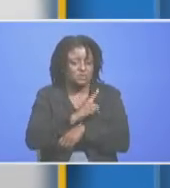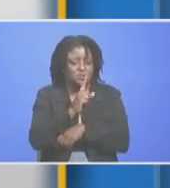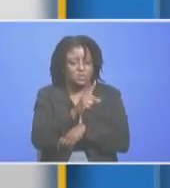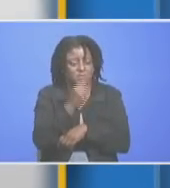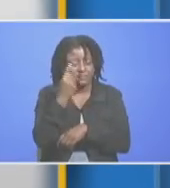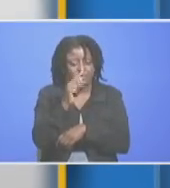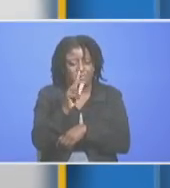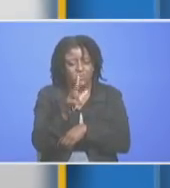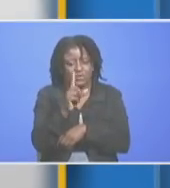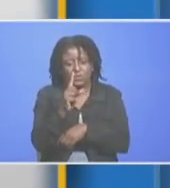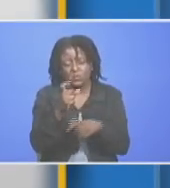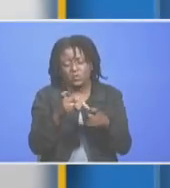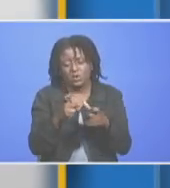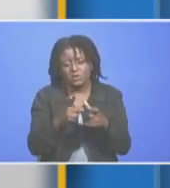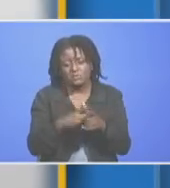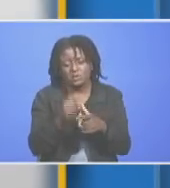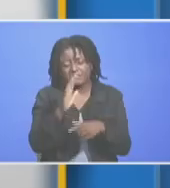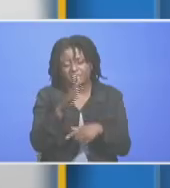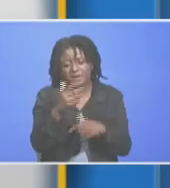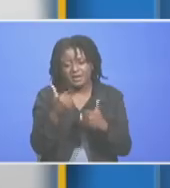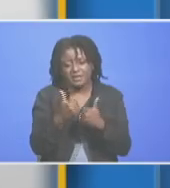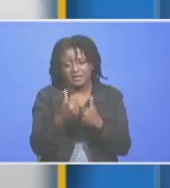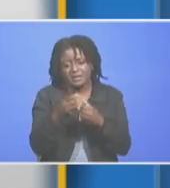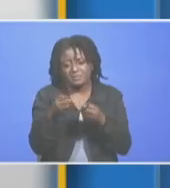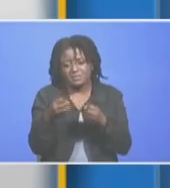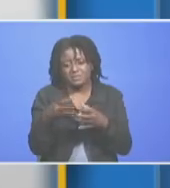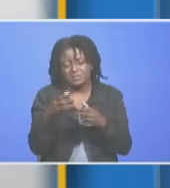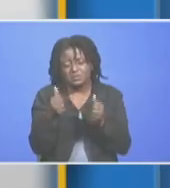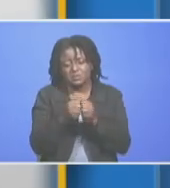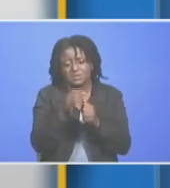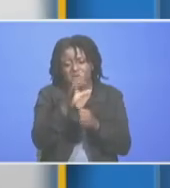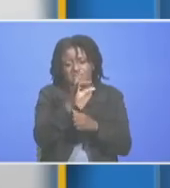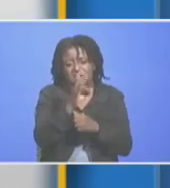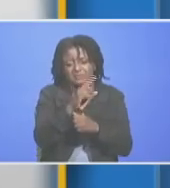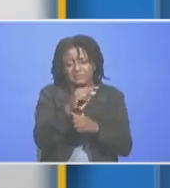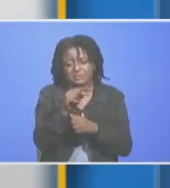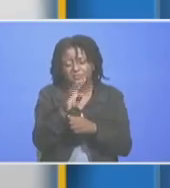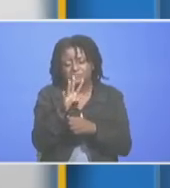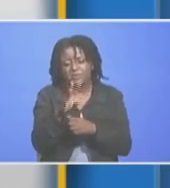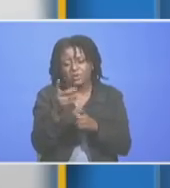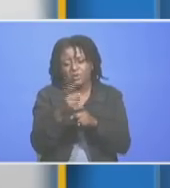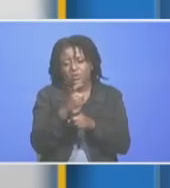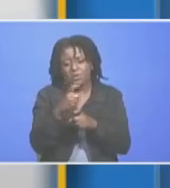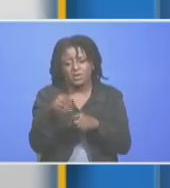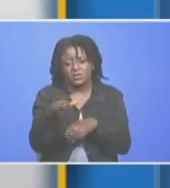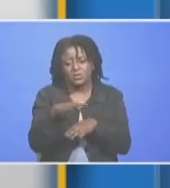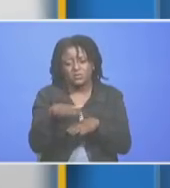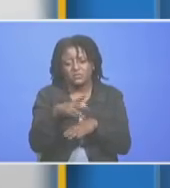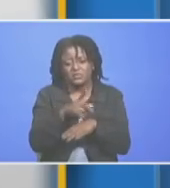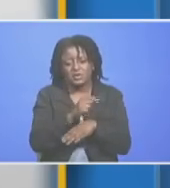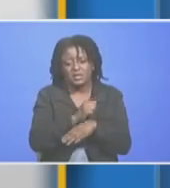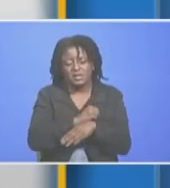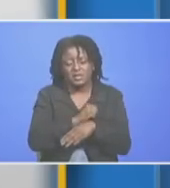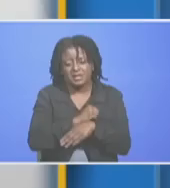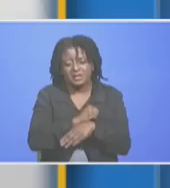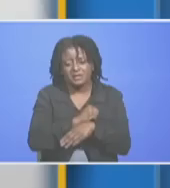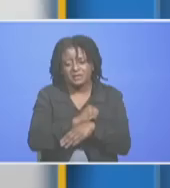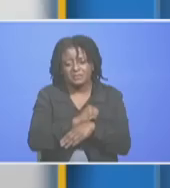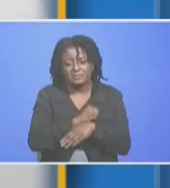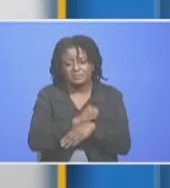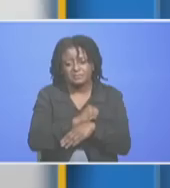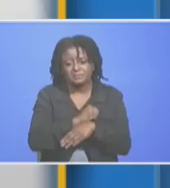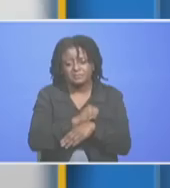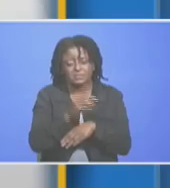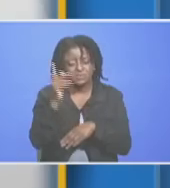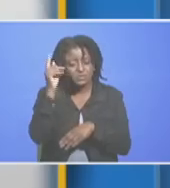scored, helping Orem end a 5-game losing skid with a 7-4 win over Helena. Rashad Moreau 1 for 3, 2-run scored as Dayton blanked